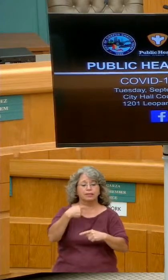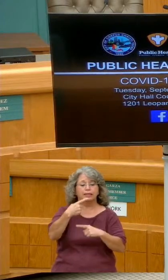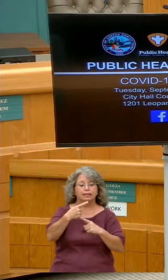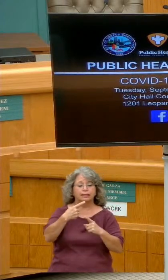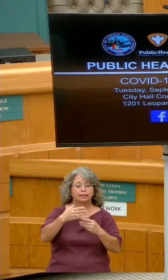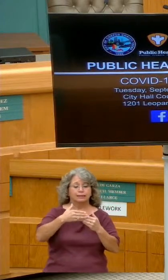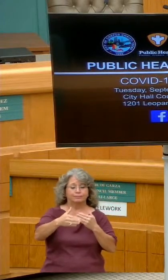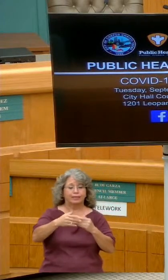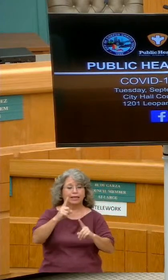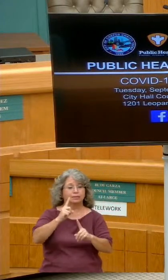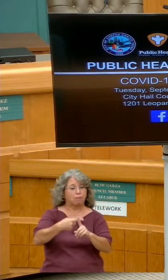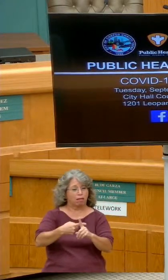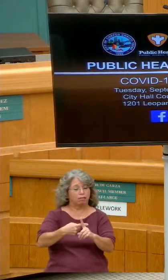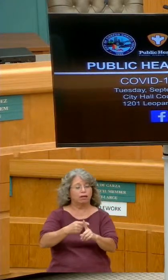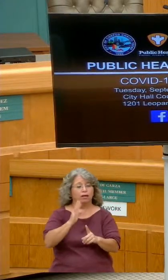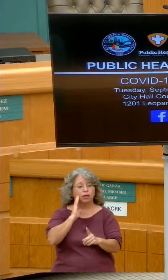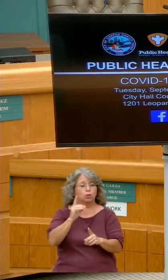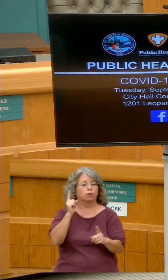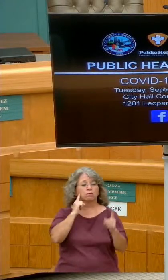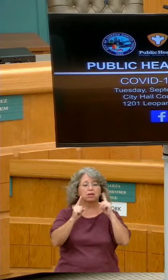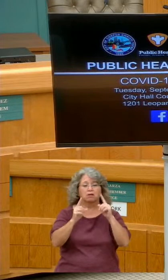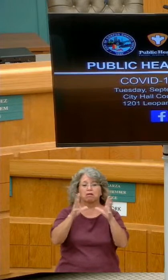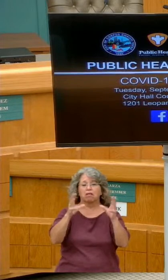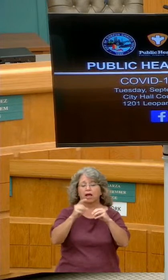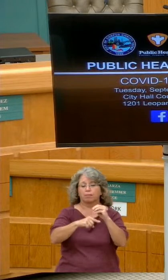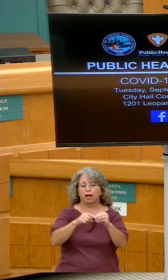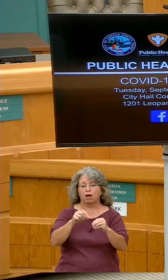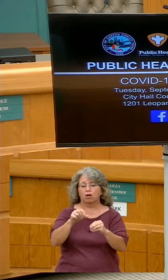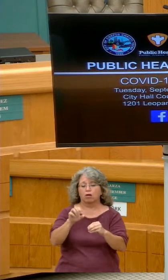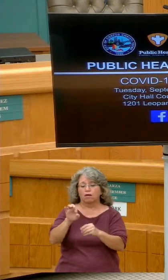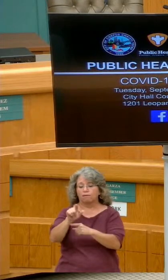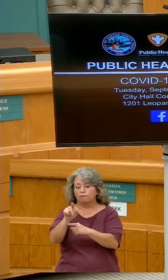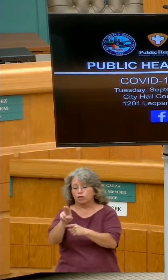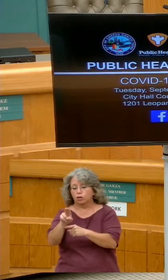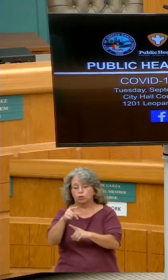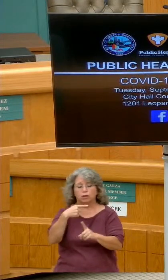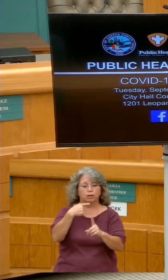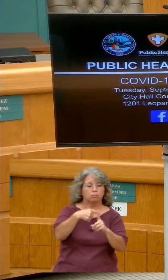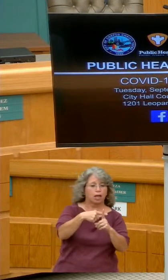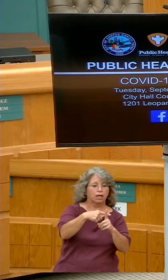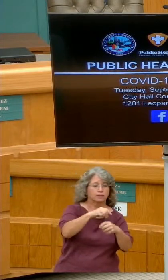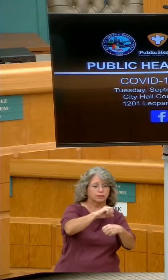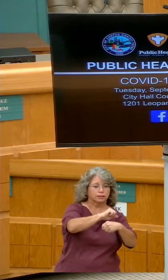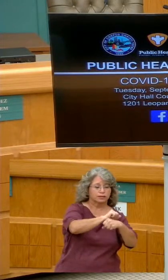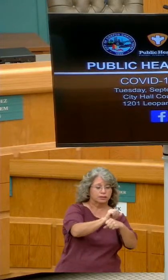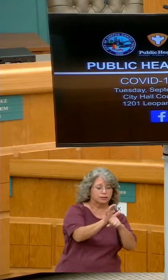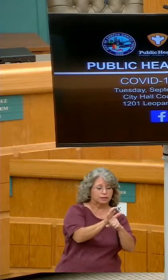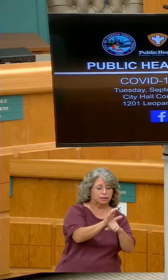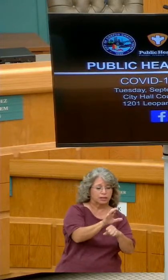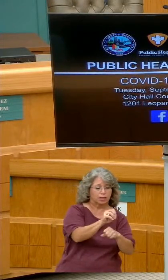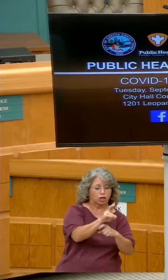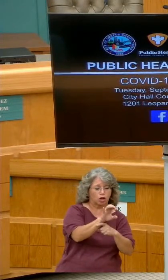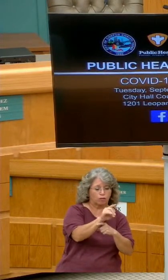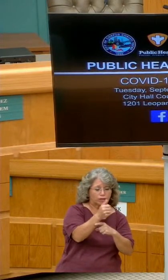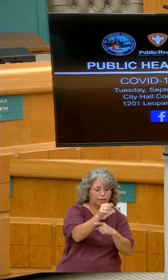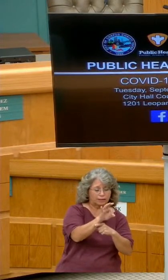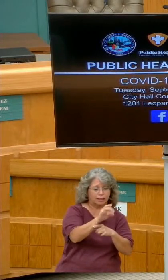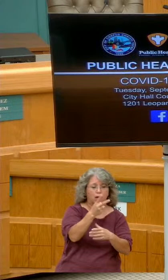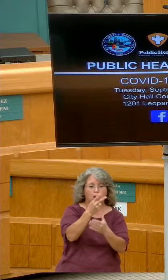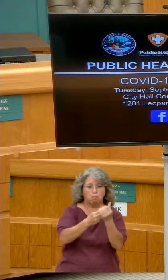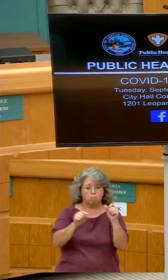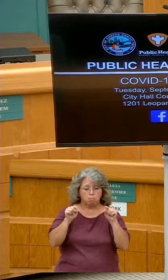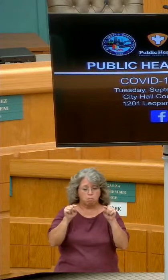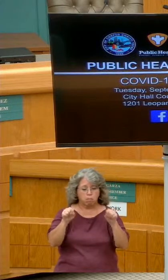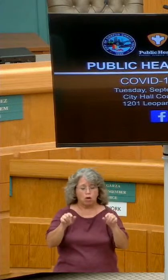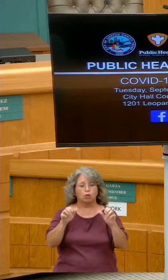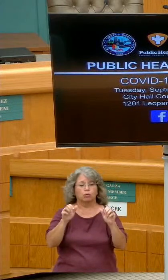lot about seasonal flu and COVID-19. Both viruses have similar symptoms. Both can cause vulnerable